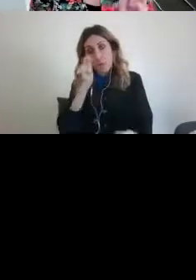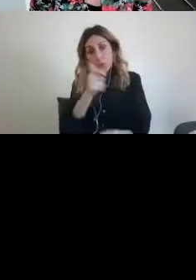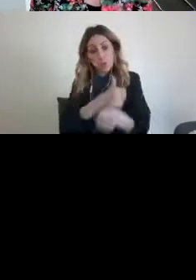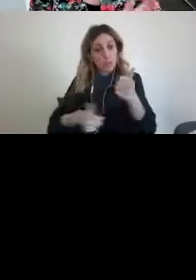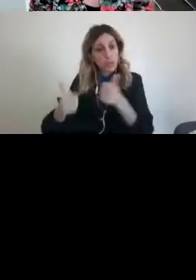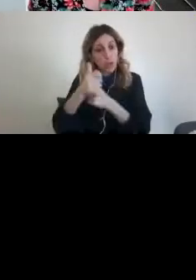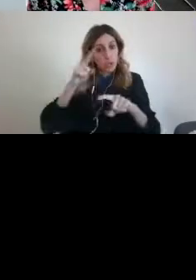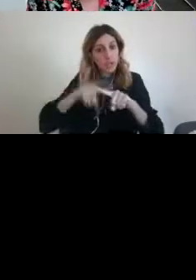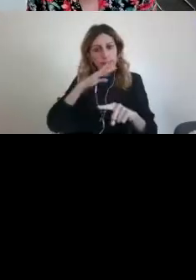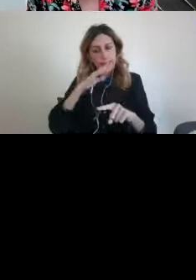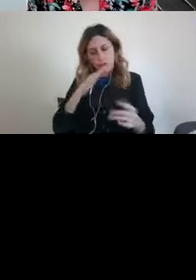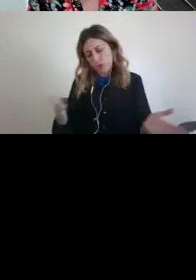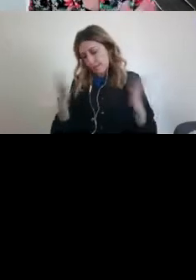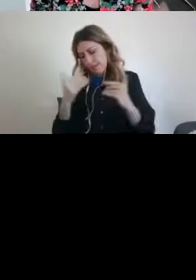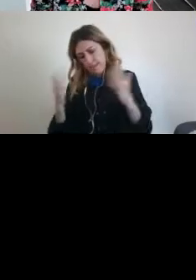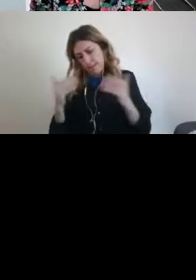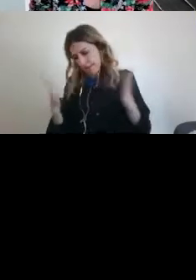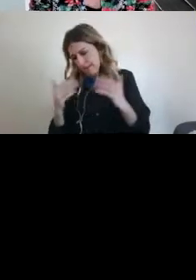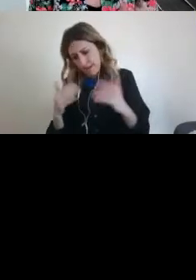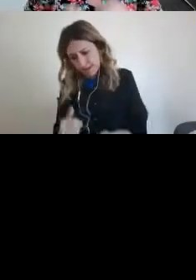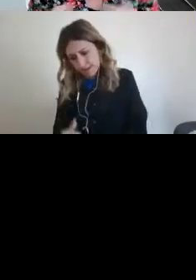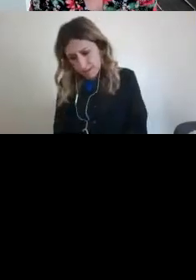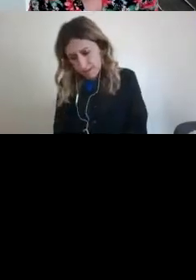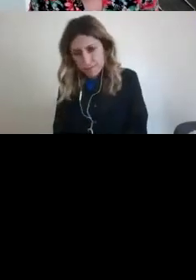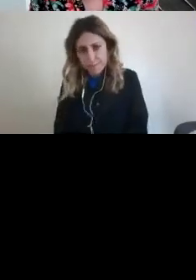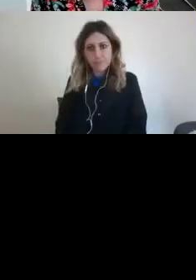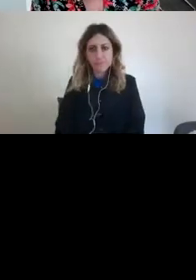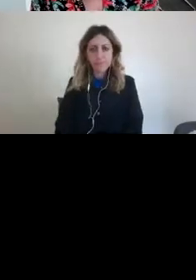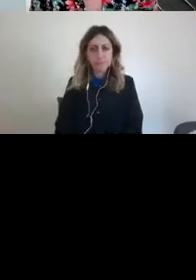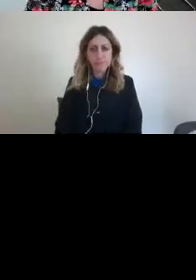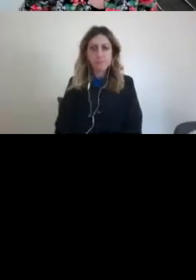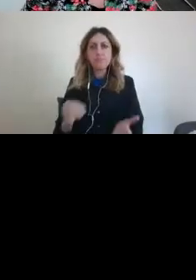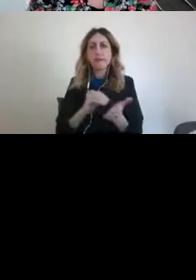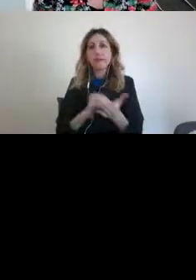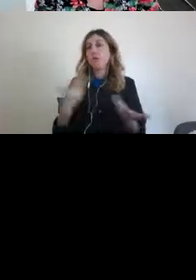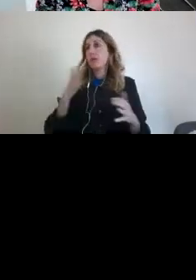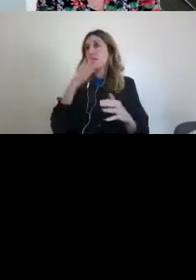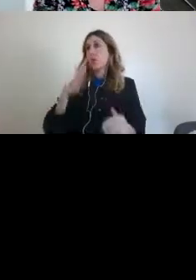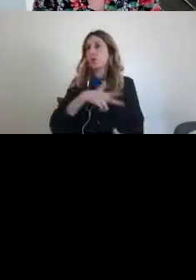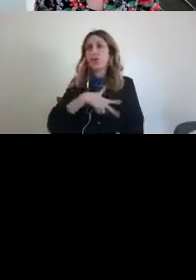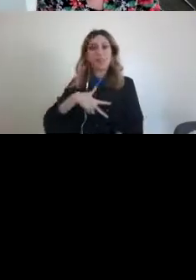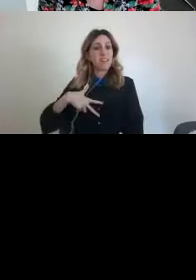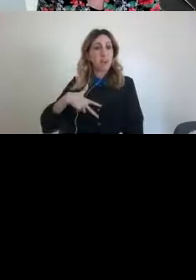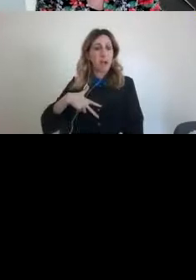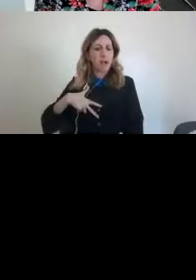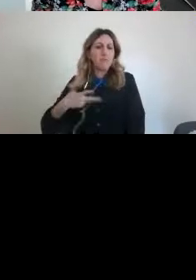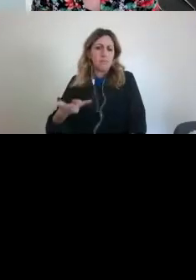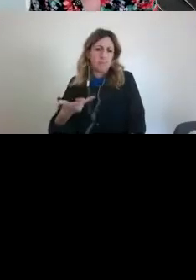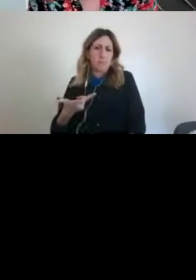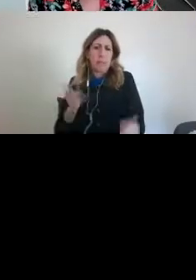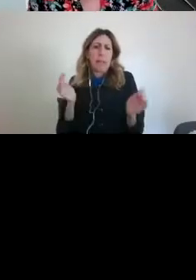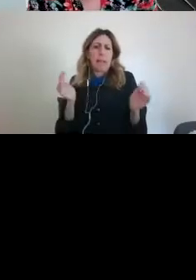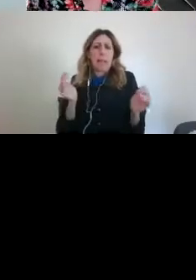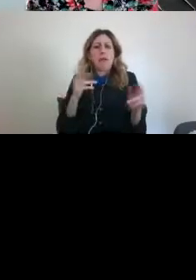alphabet makes it a little bit harder as well, I presume. But also for the Dutch language, which is a small language area as well, like we